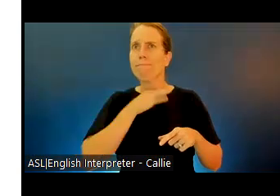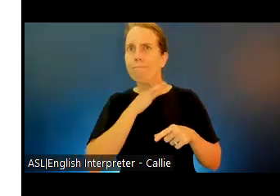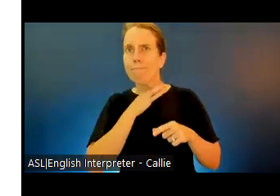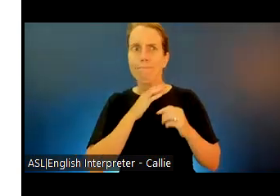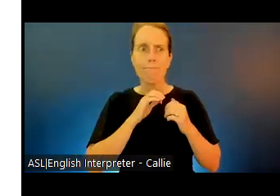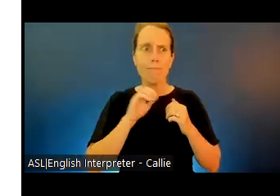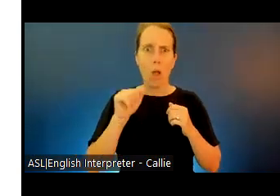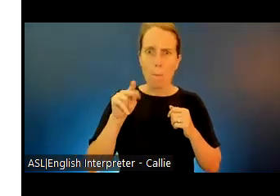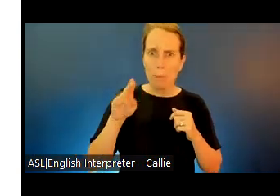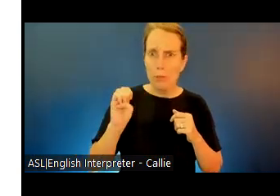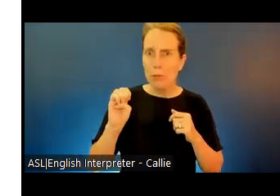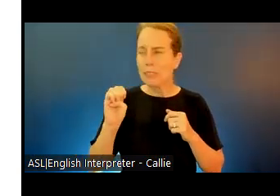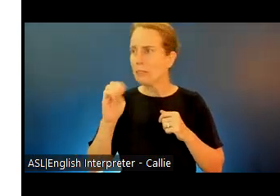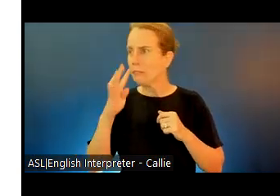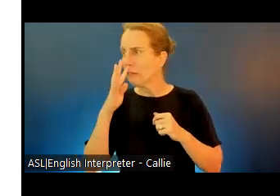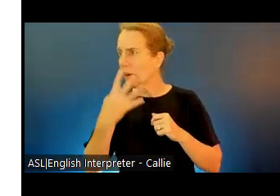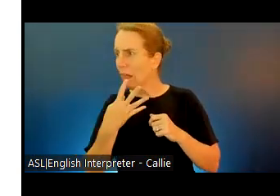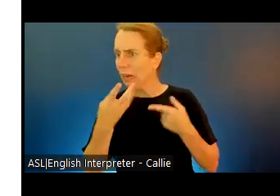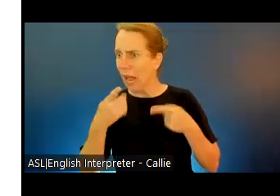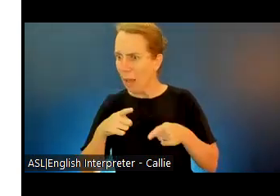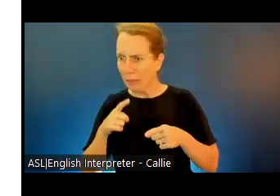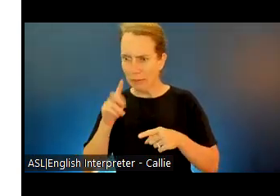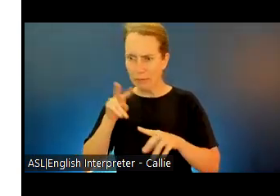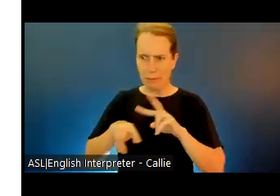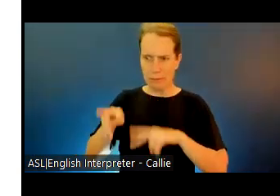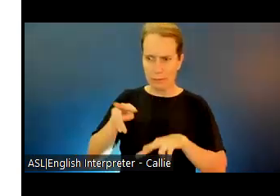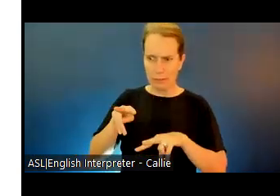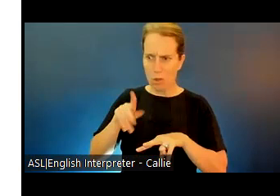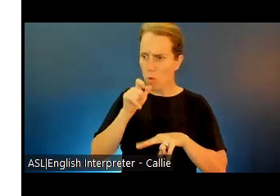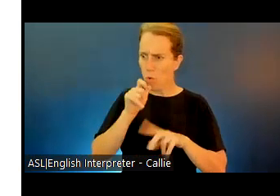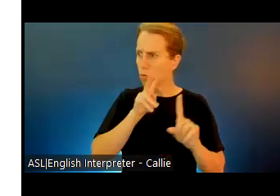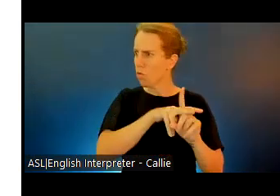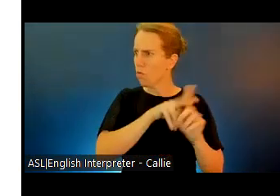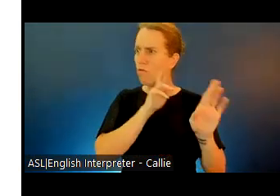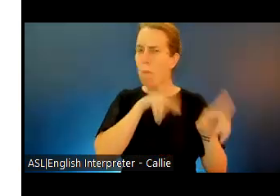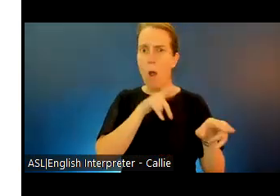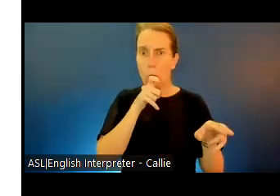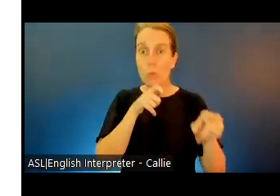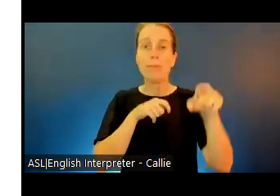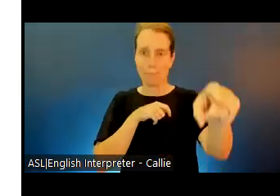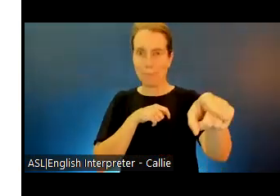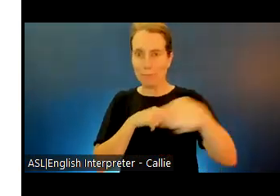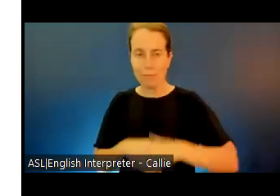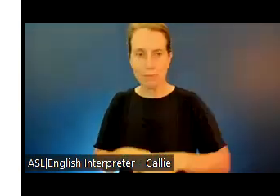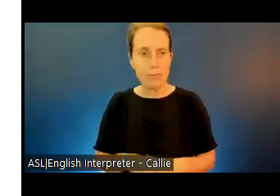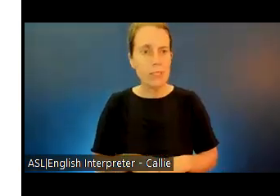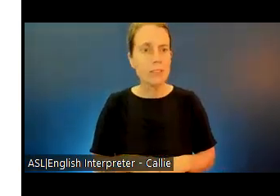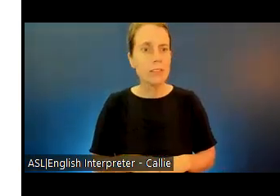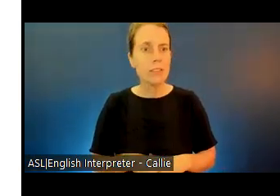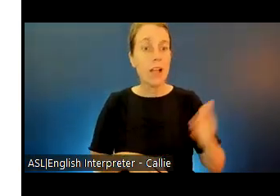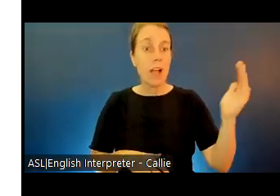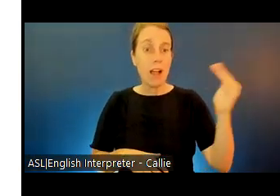abuse and neglect of a loved one or yourself. I also should mention that our website there has a wealth of